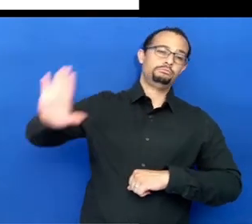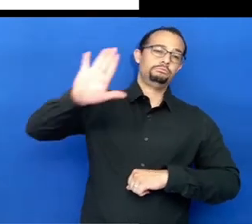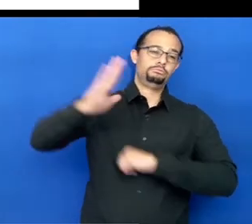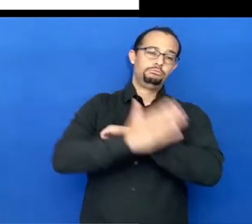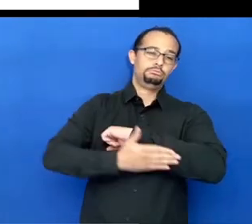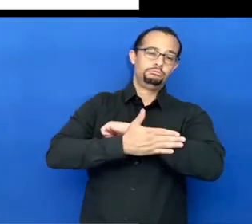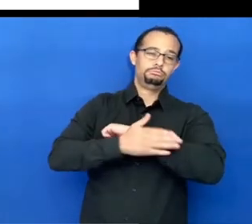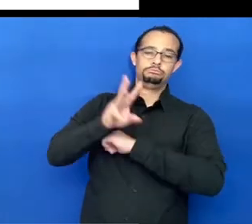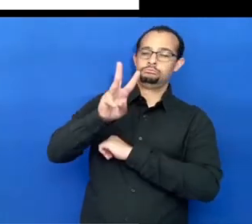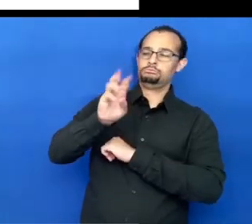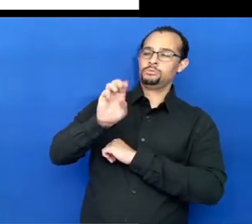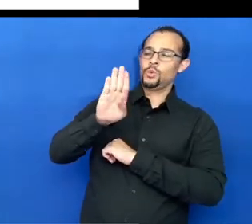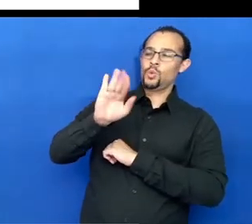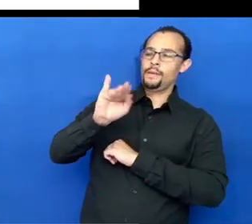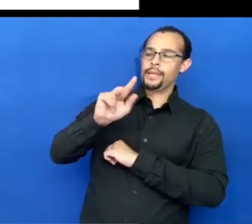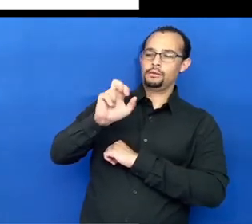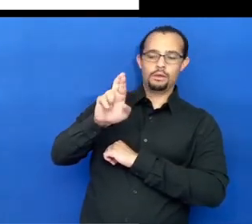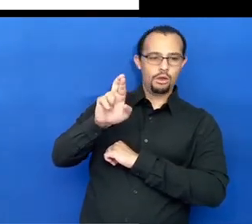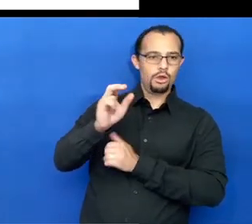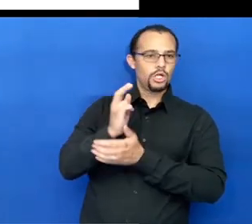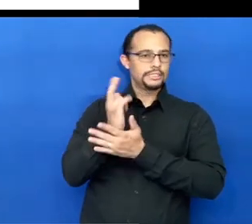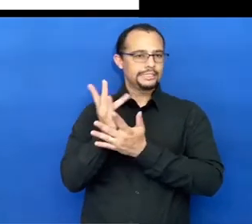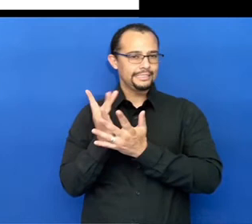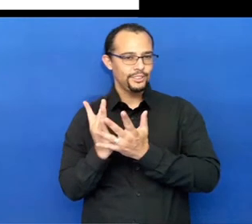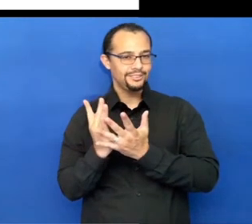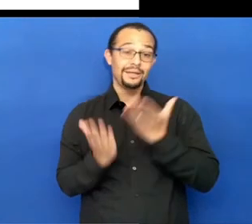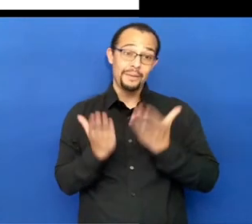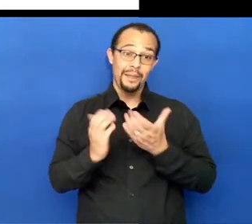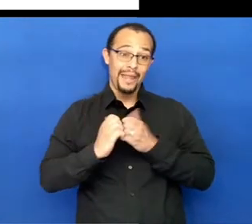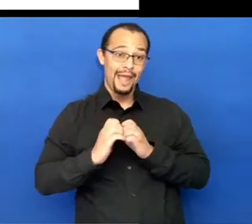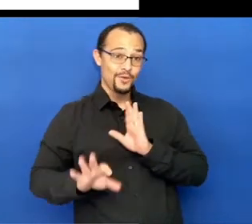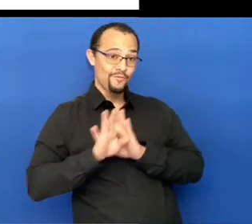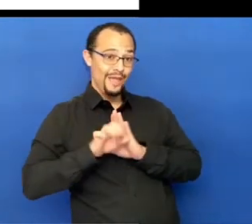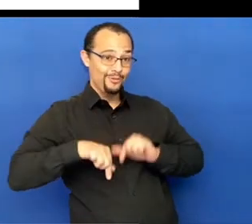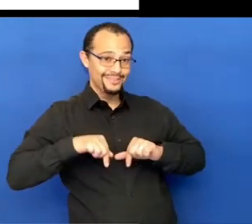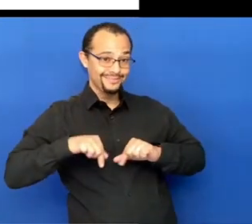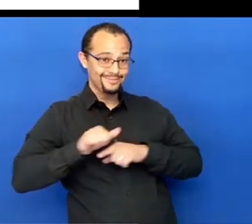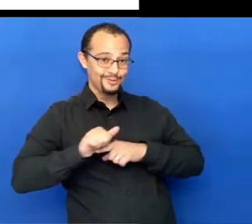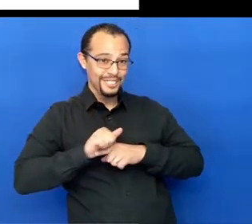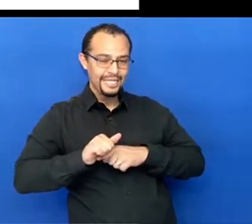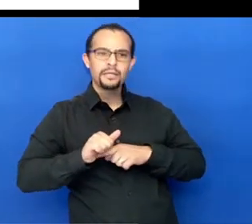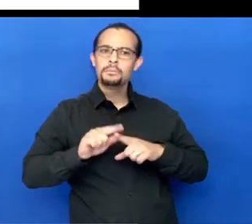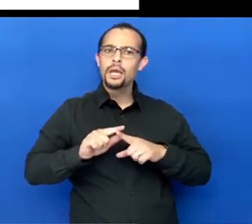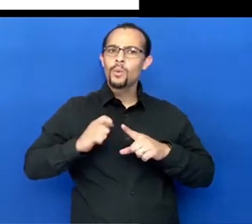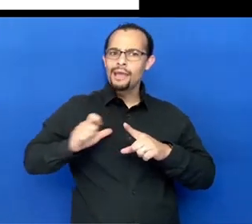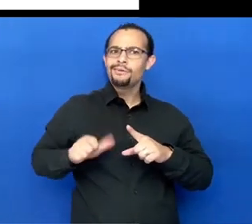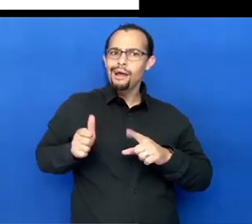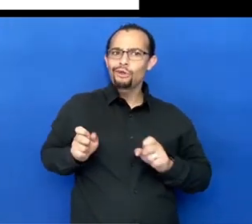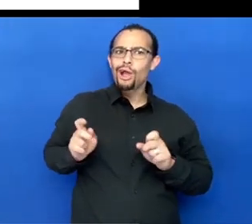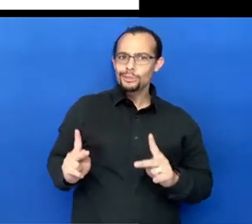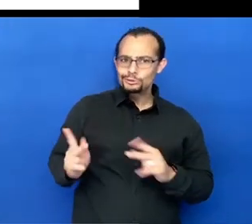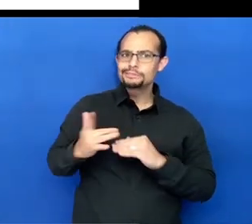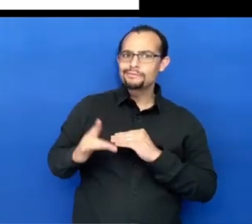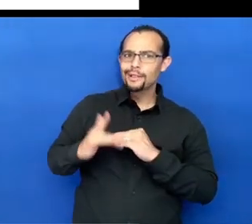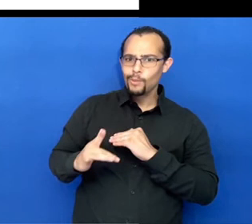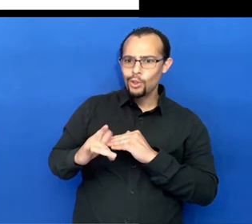our national webinar series. Many of you might have found this training through this national webinar series, but we also have